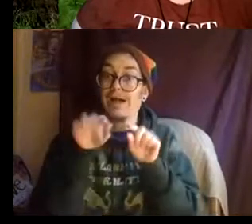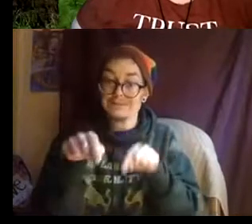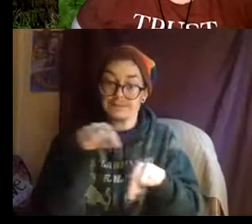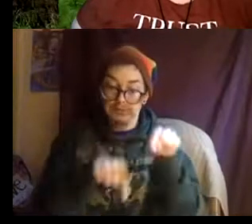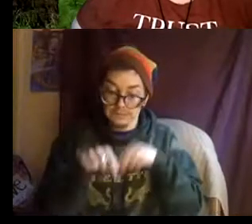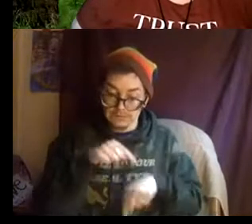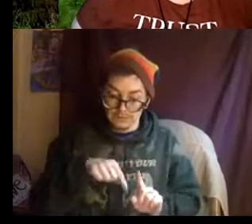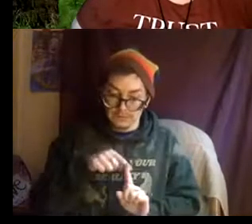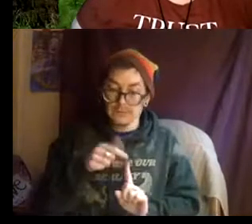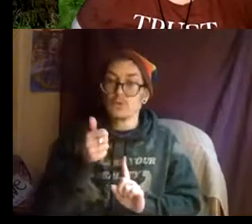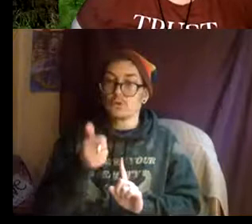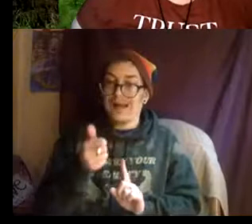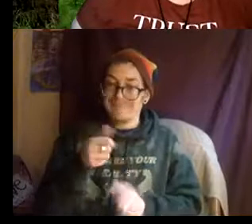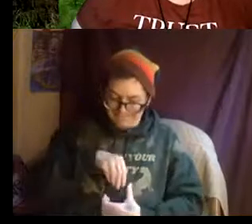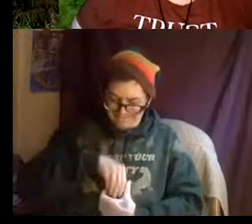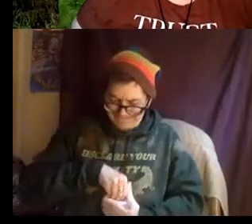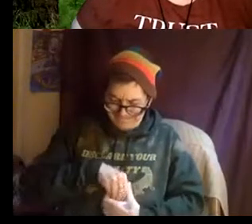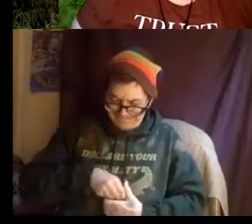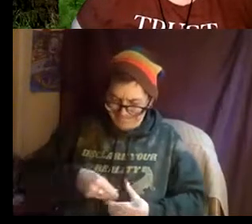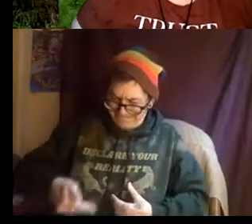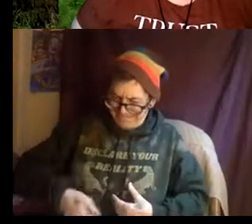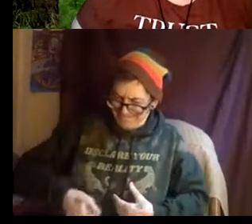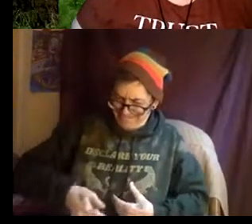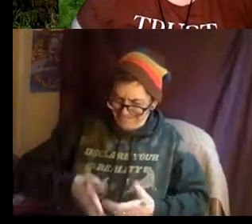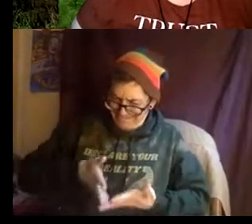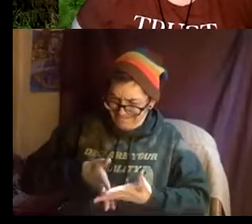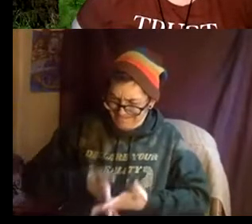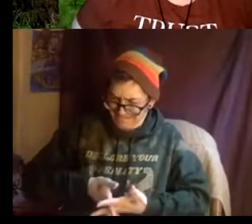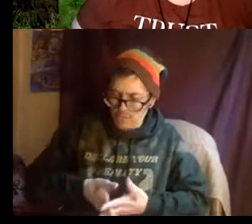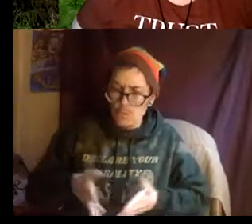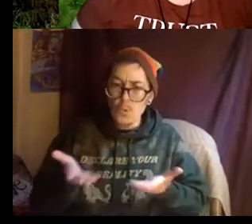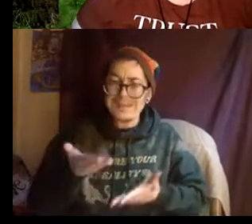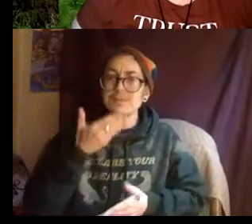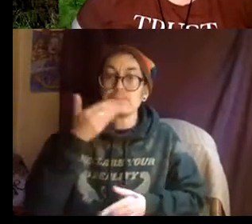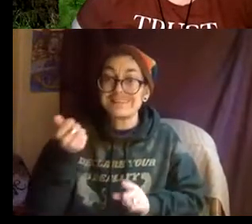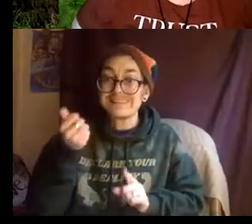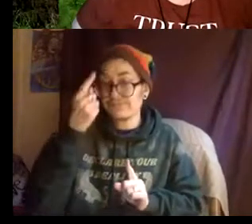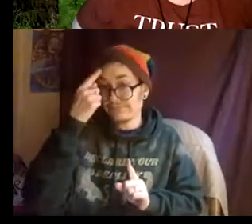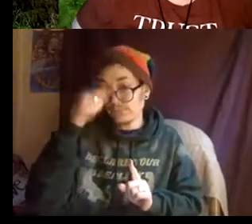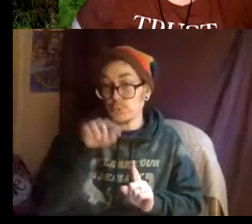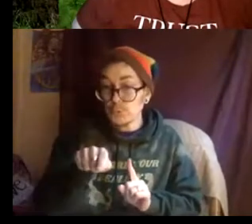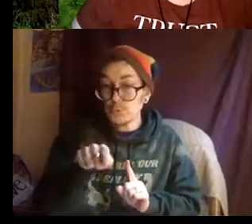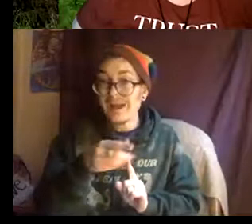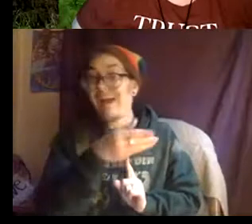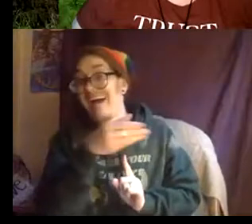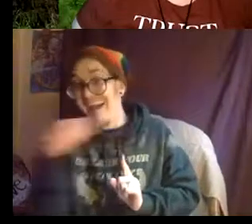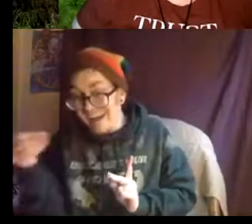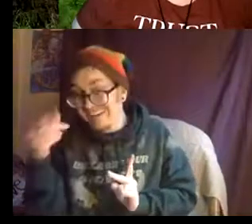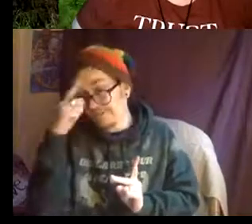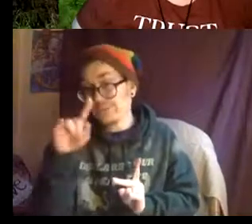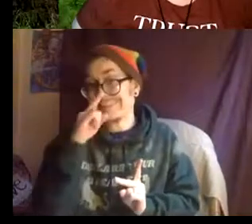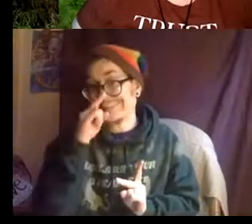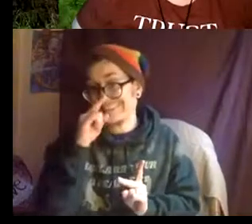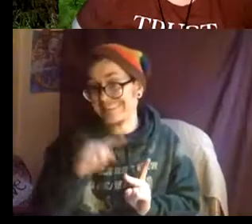on us, especially governmental ones. And I think going back and really seeing what's best for